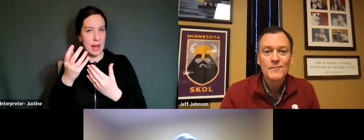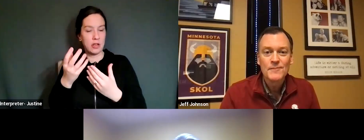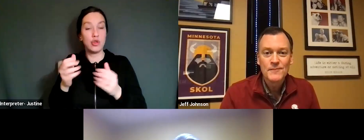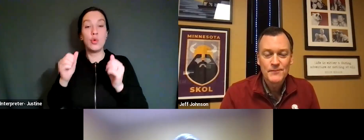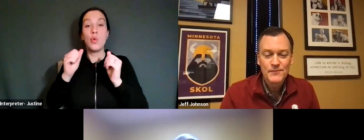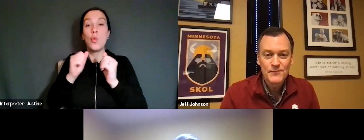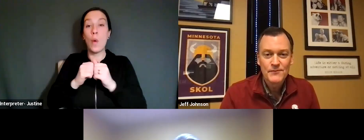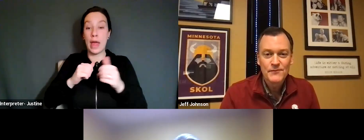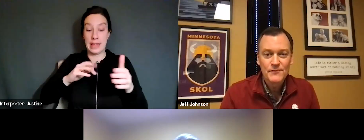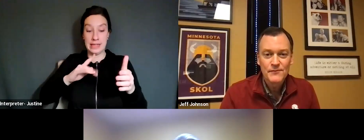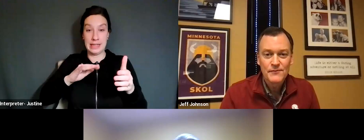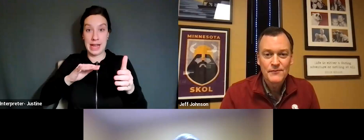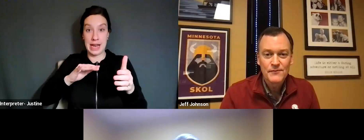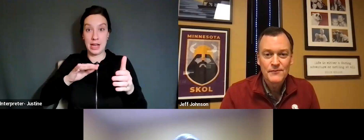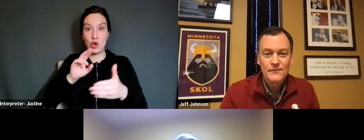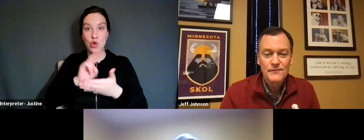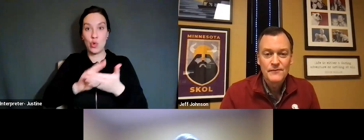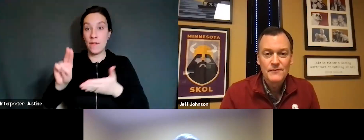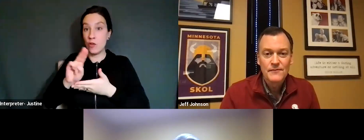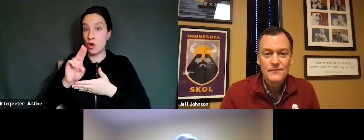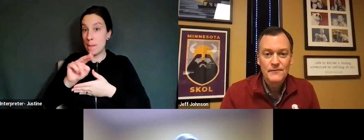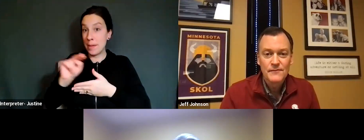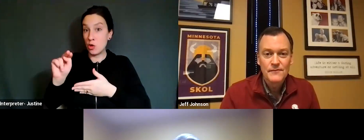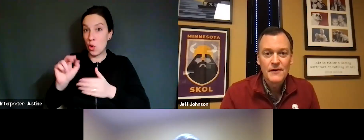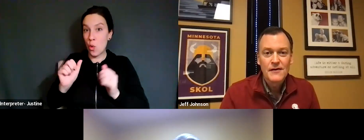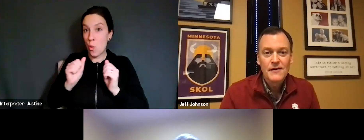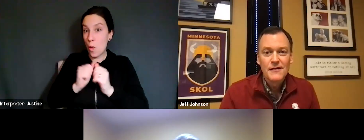Minnesota with the autism assist teams?